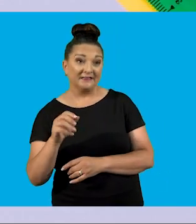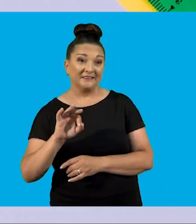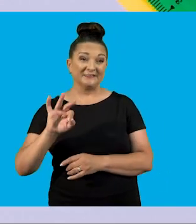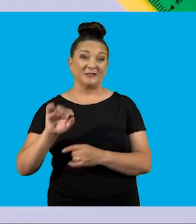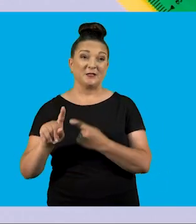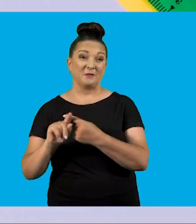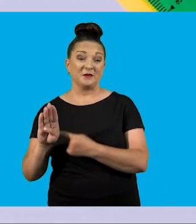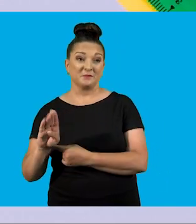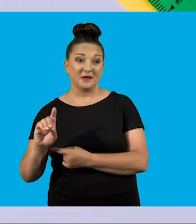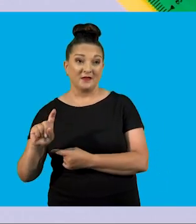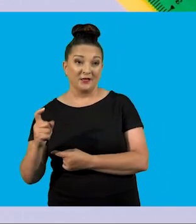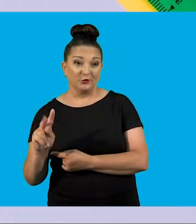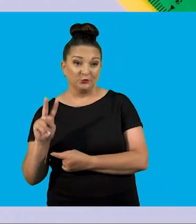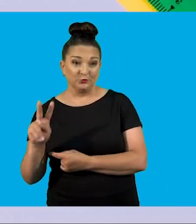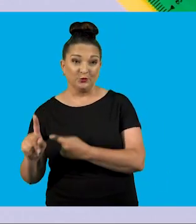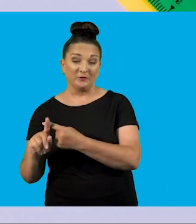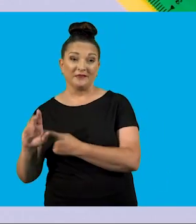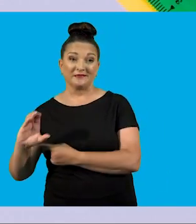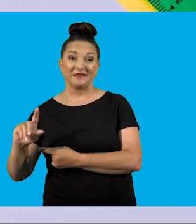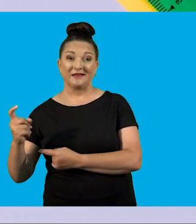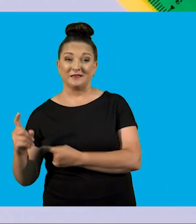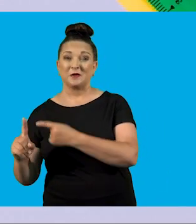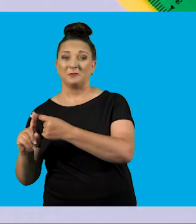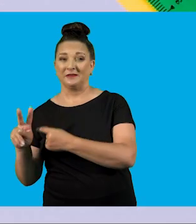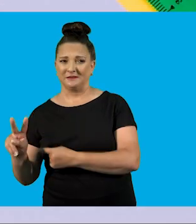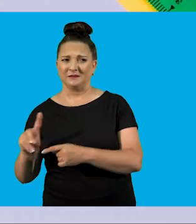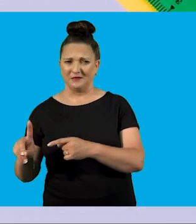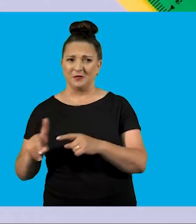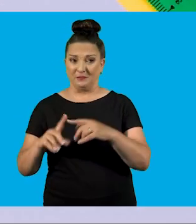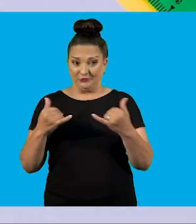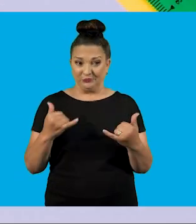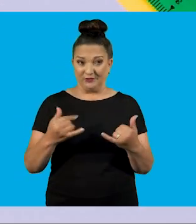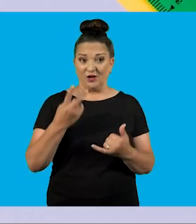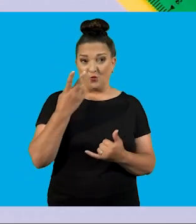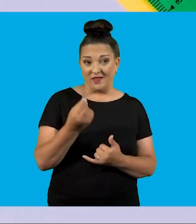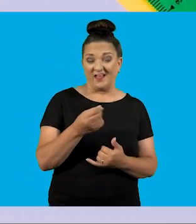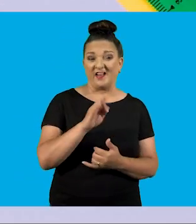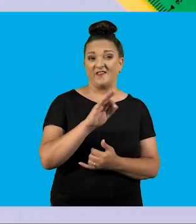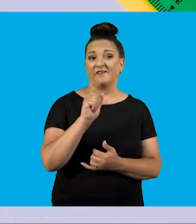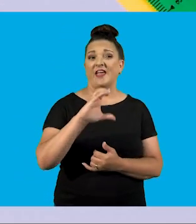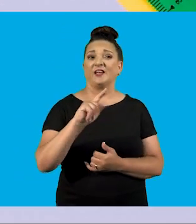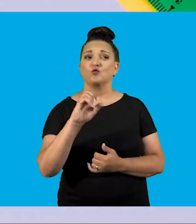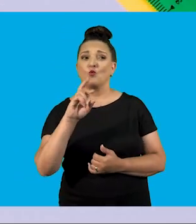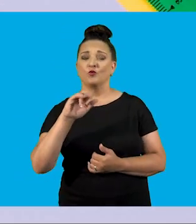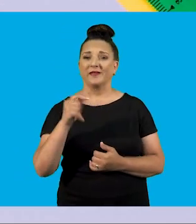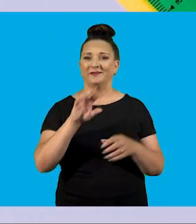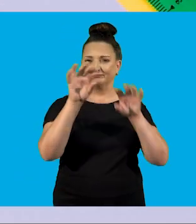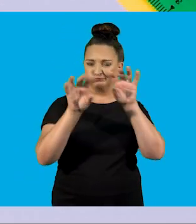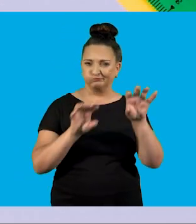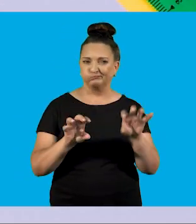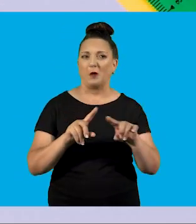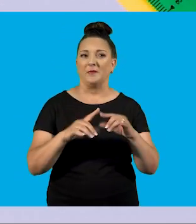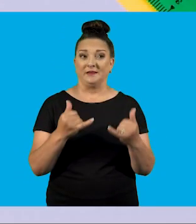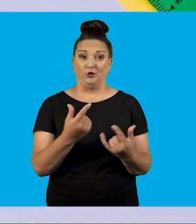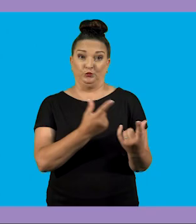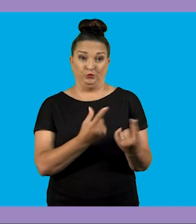We actually even have more. But today, our focus is on factoring quadratic trinomials. Let's move